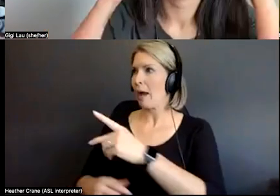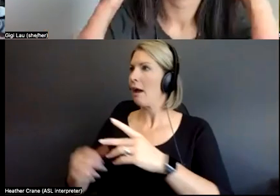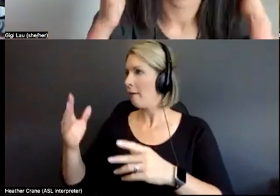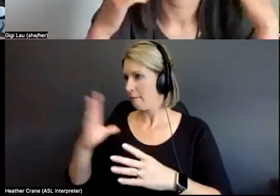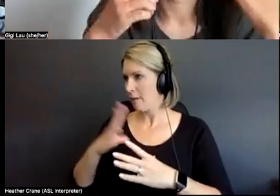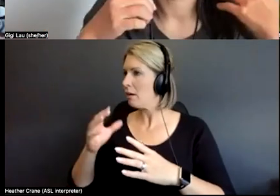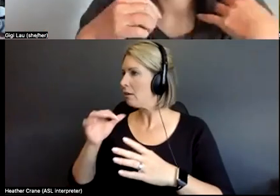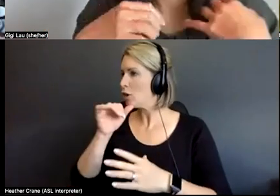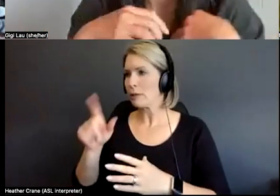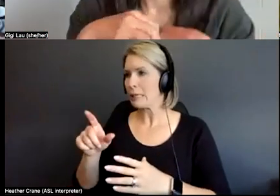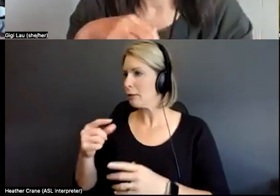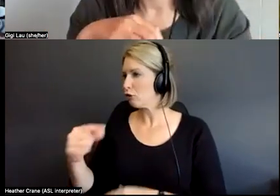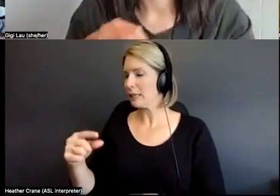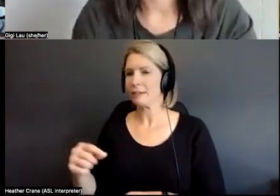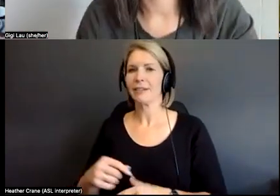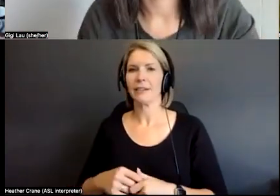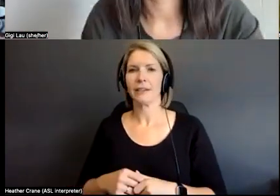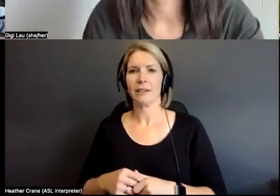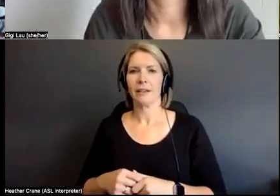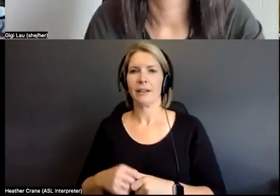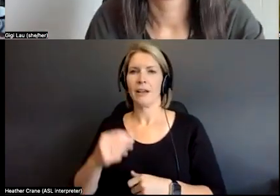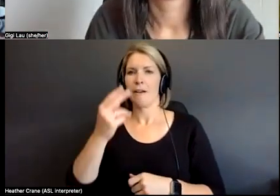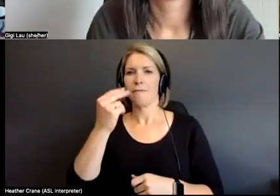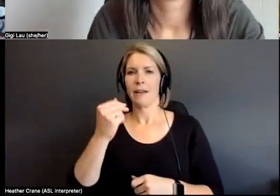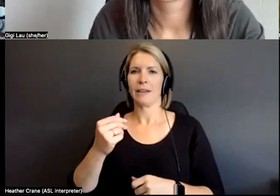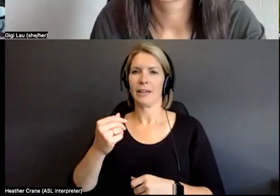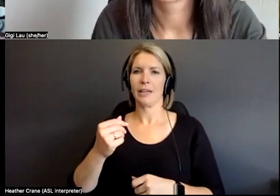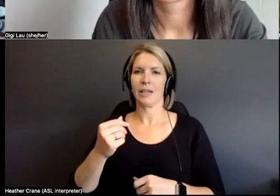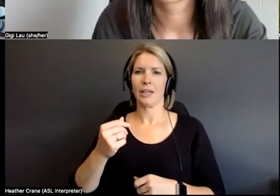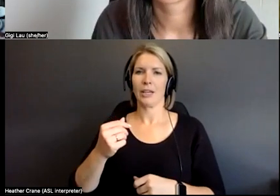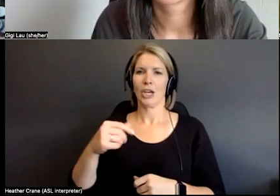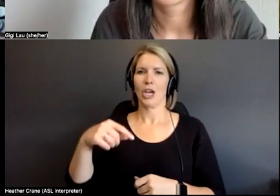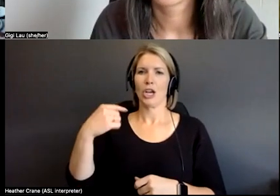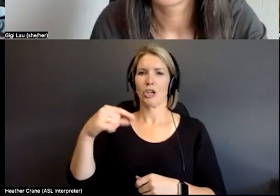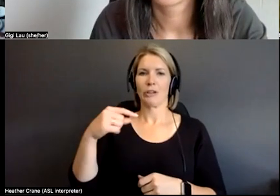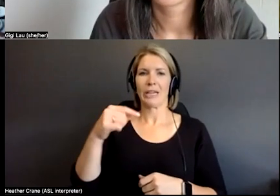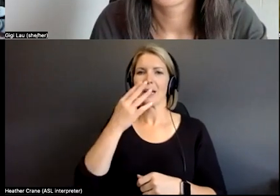in the talk about green covers and such from earlier on we can get back to. But